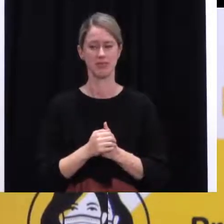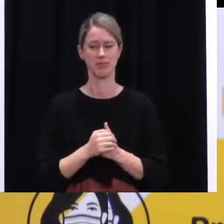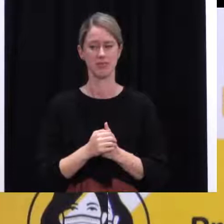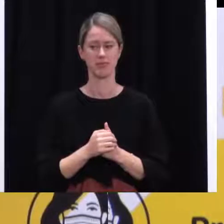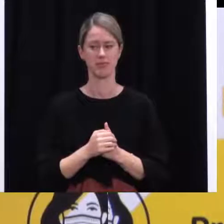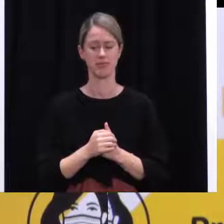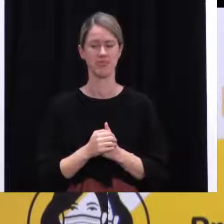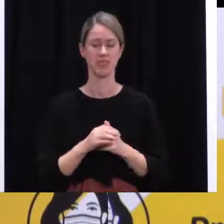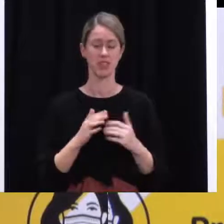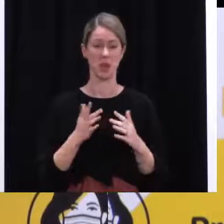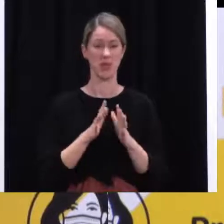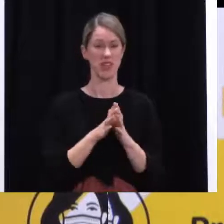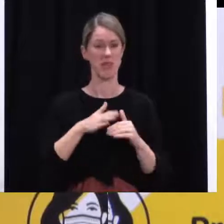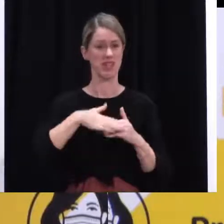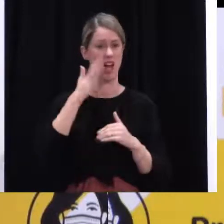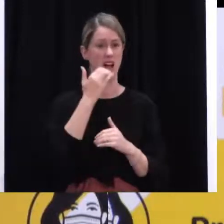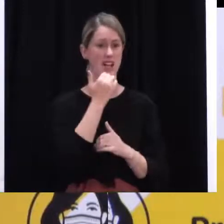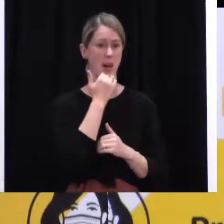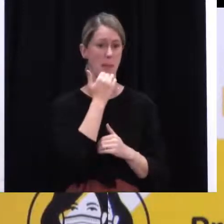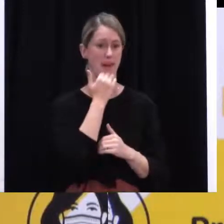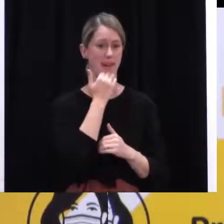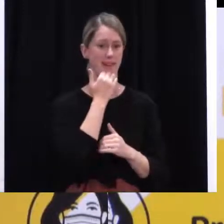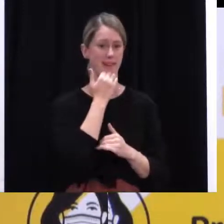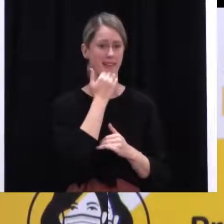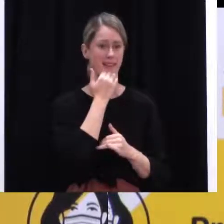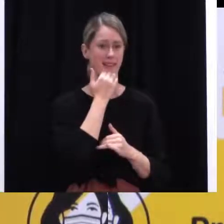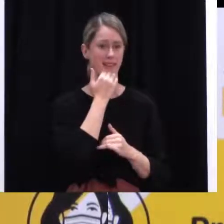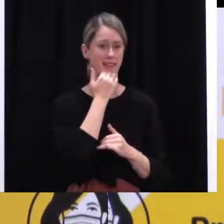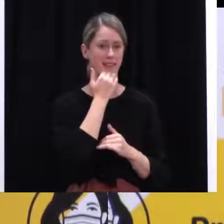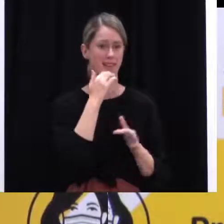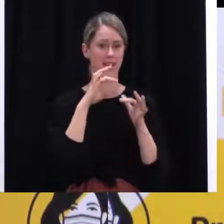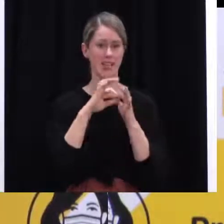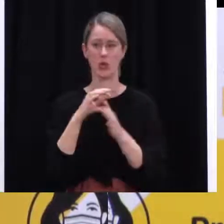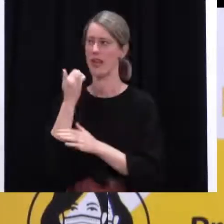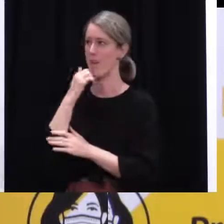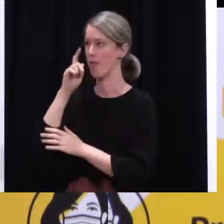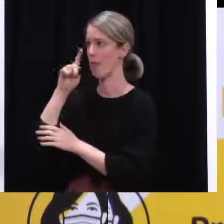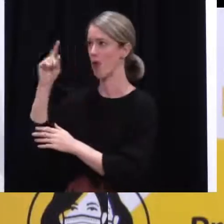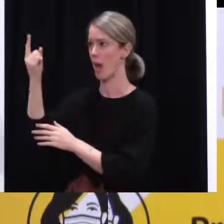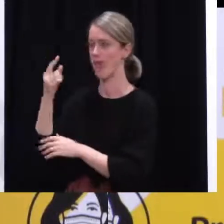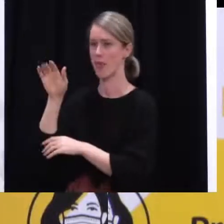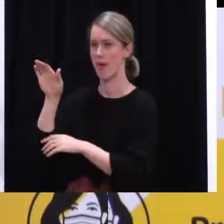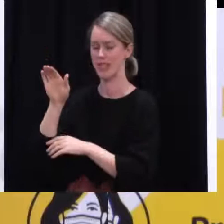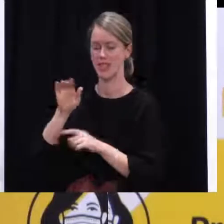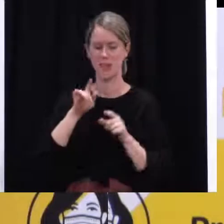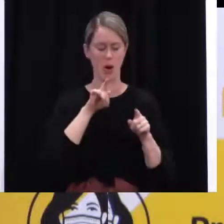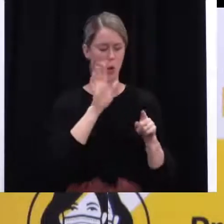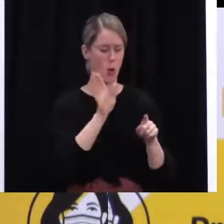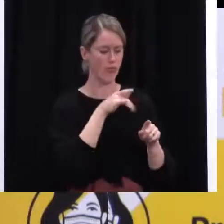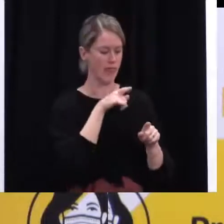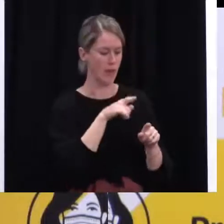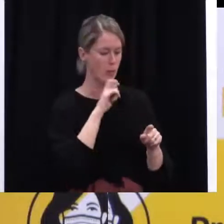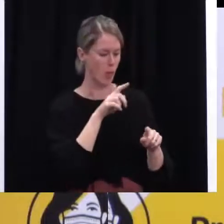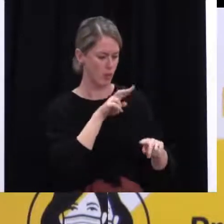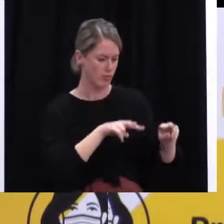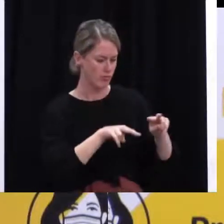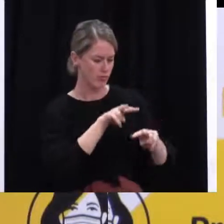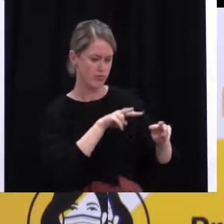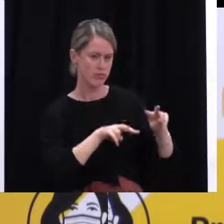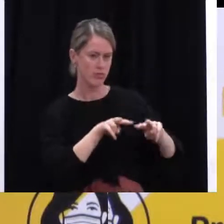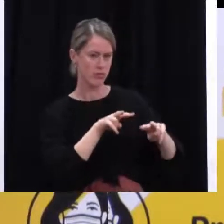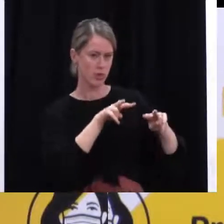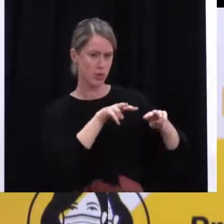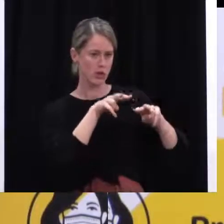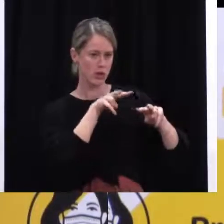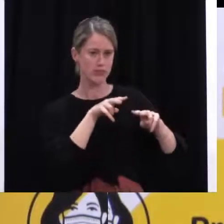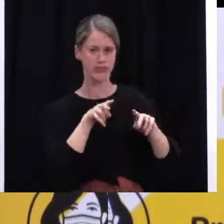about reasonably significant numbers relative to the numbers of people coming into the country from abroad, but we keep all of that under regular review. You